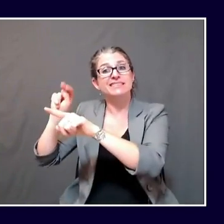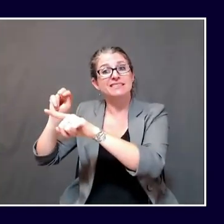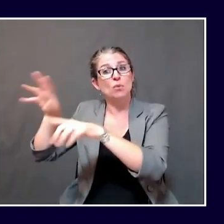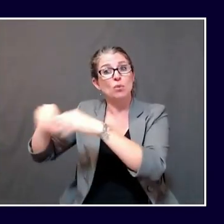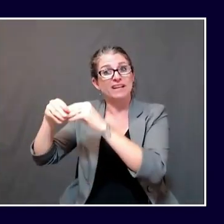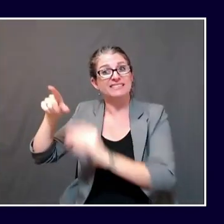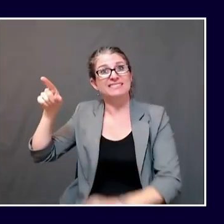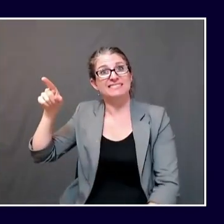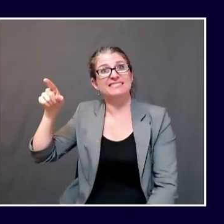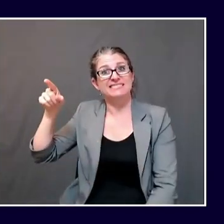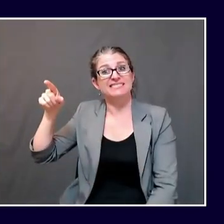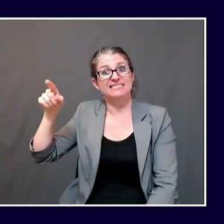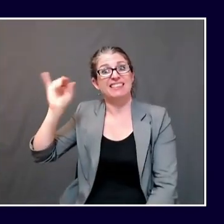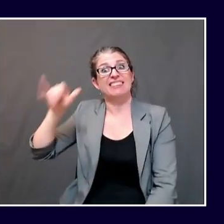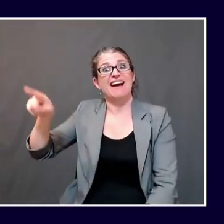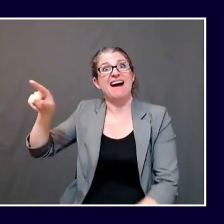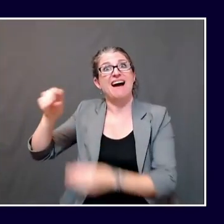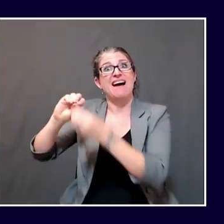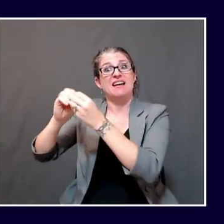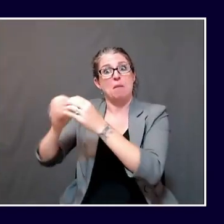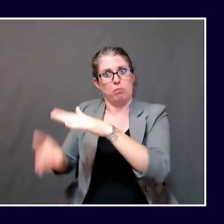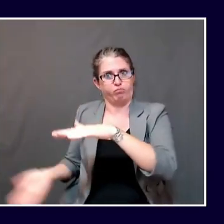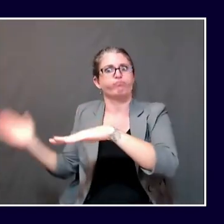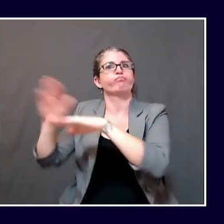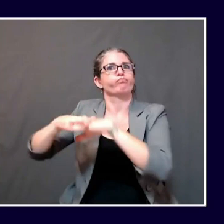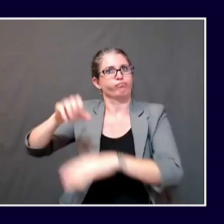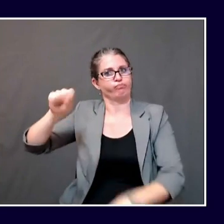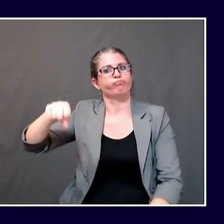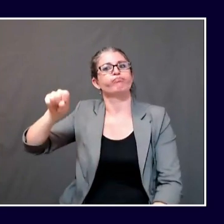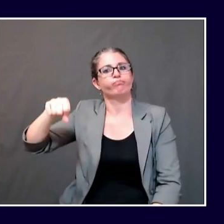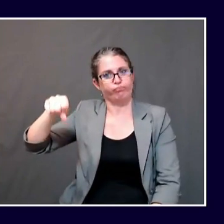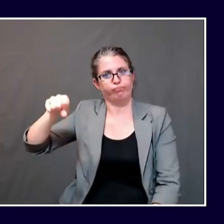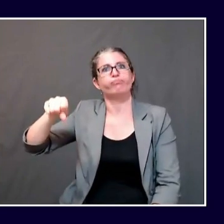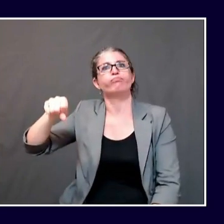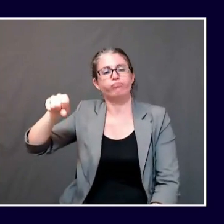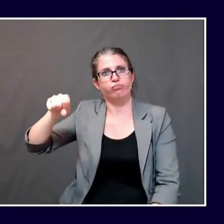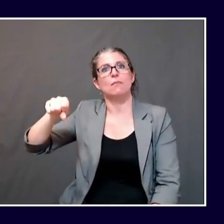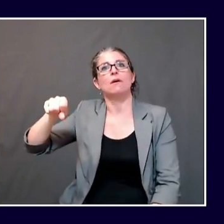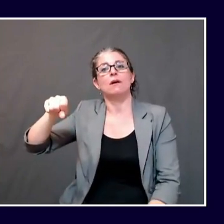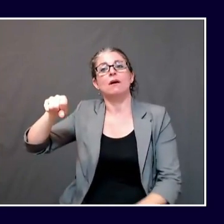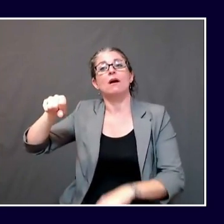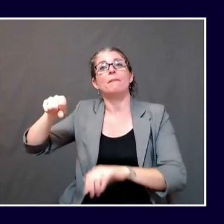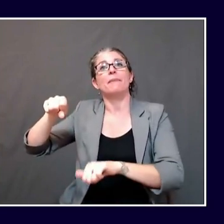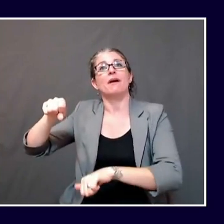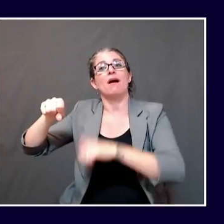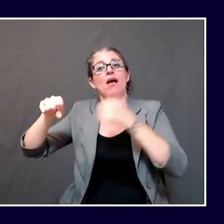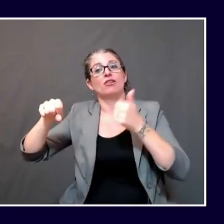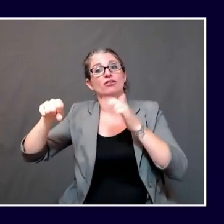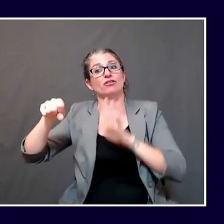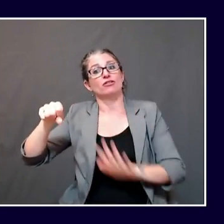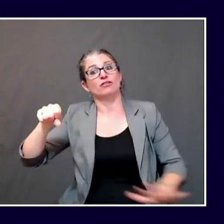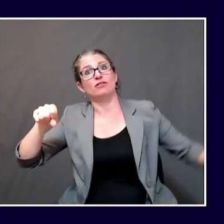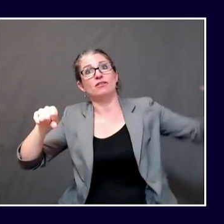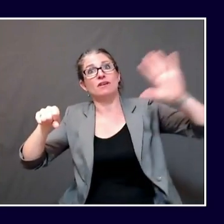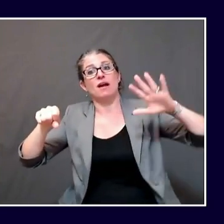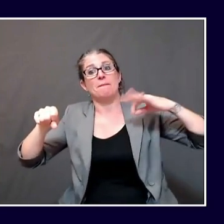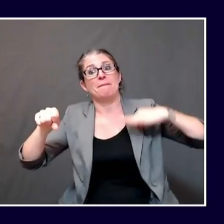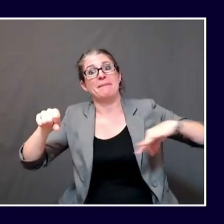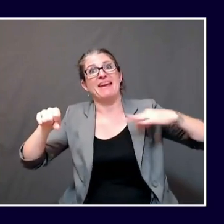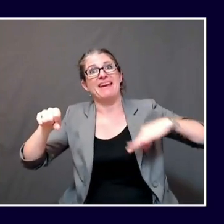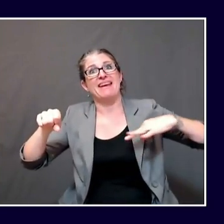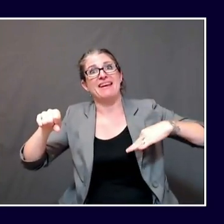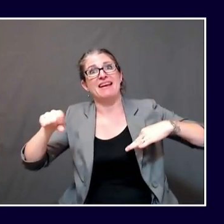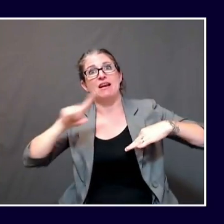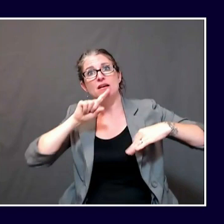Maine's progress. We are still making progress against COVID-19. I am concerned, however, that